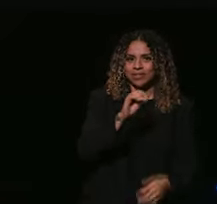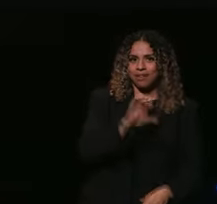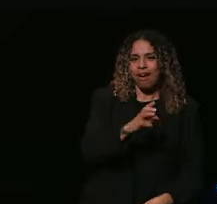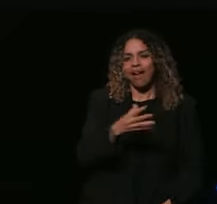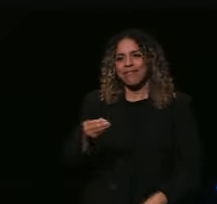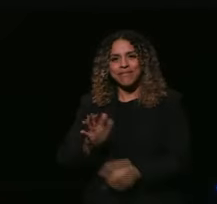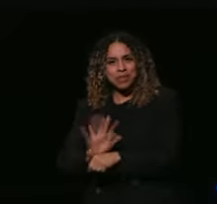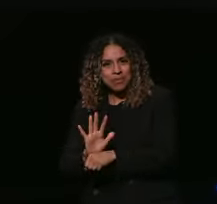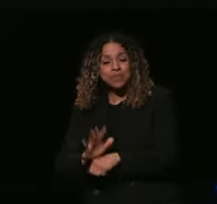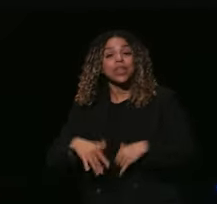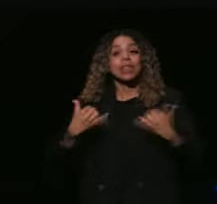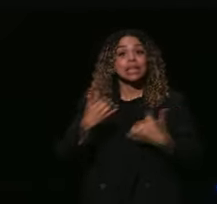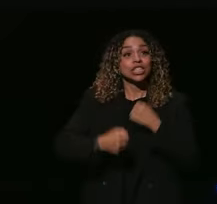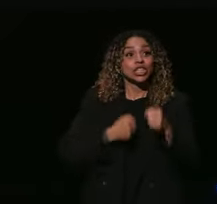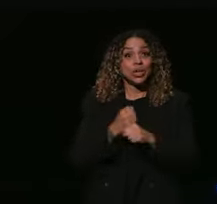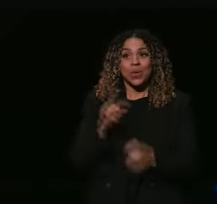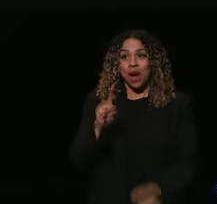year,